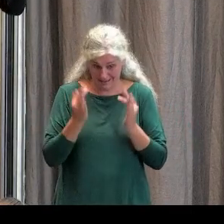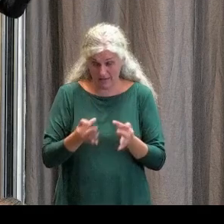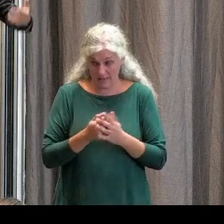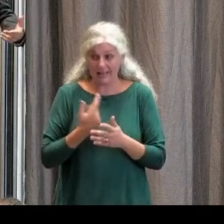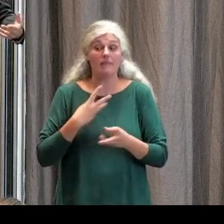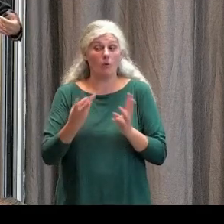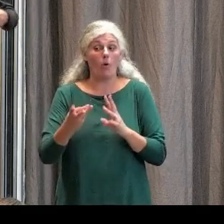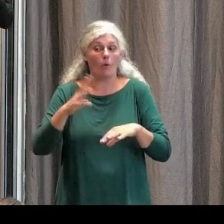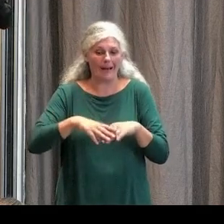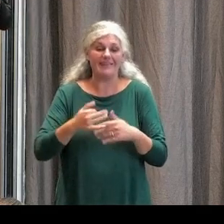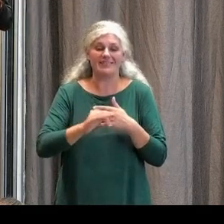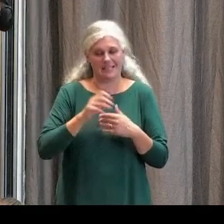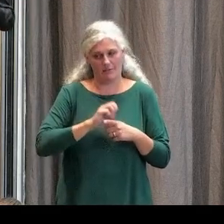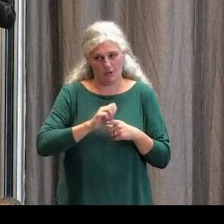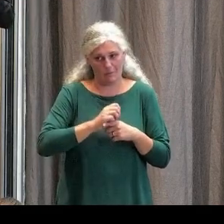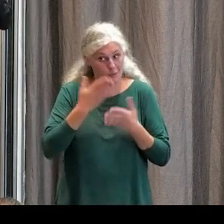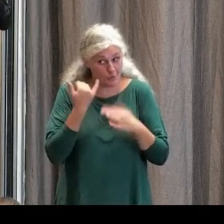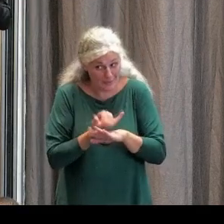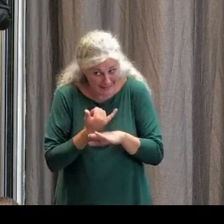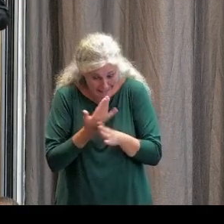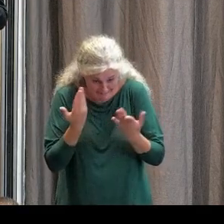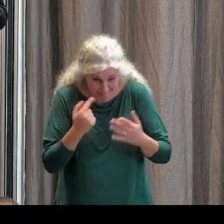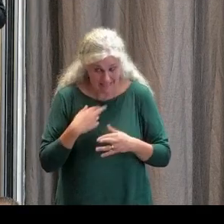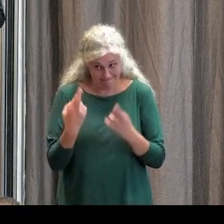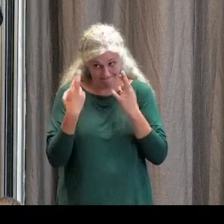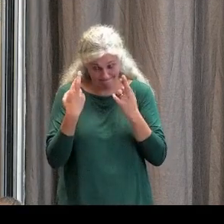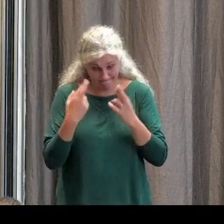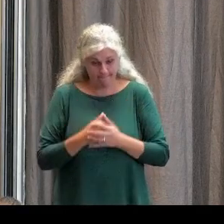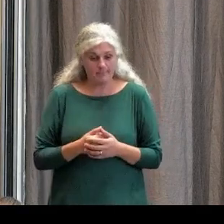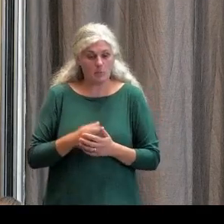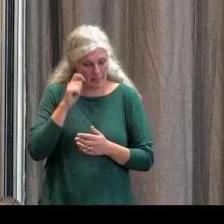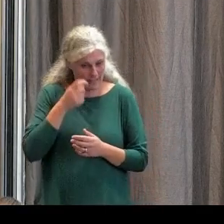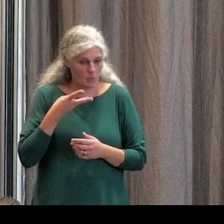out, if this is safe enough. We don't know that yet, but we think it will be.